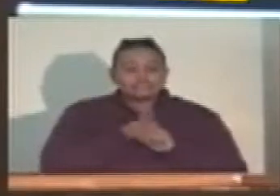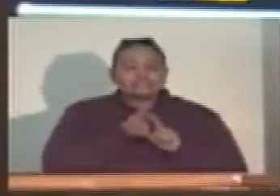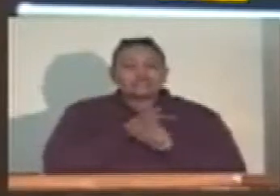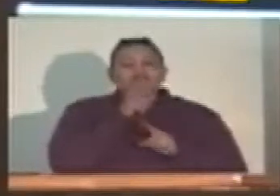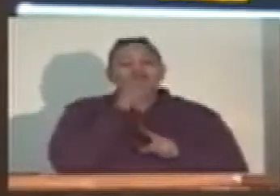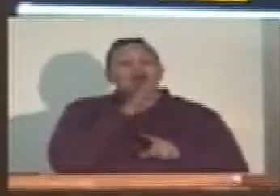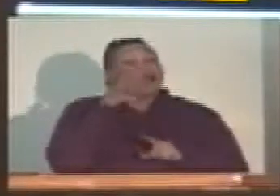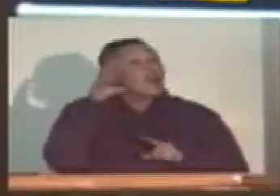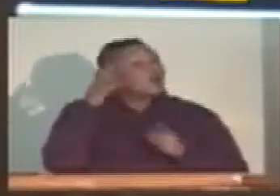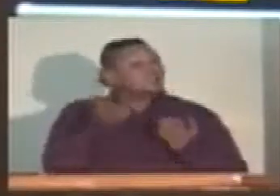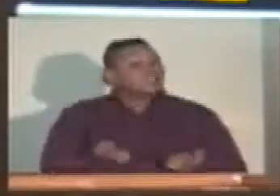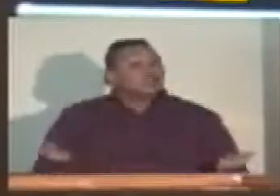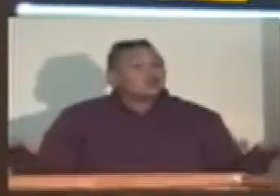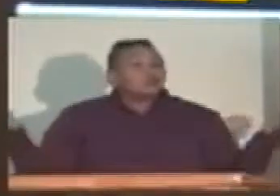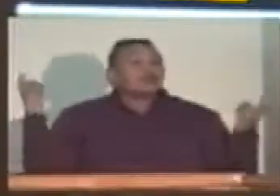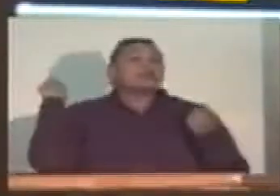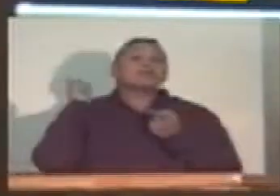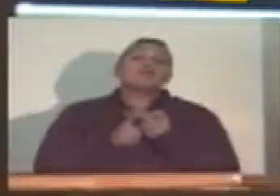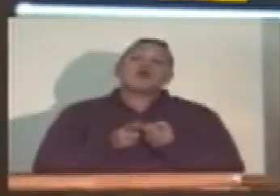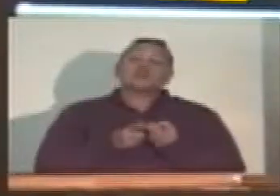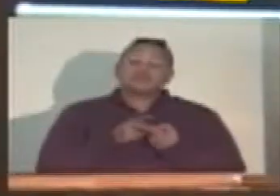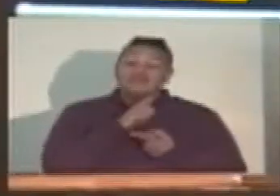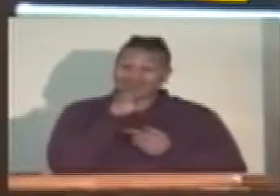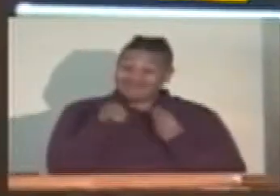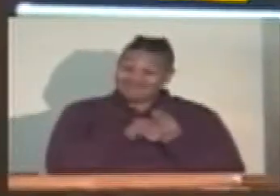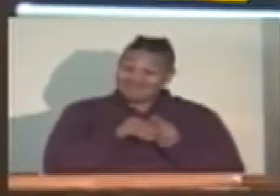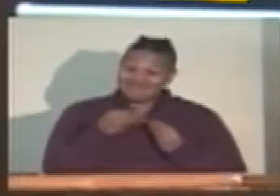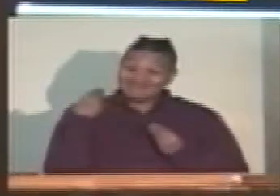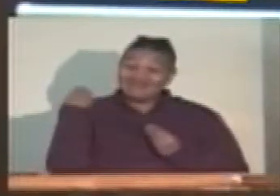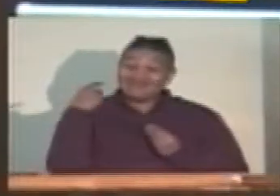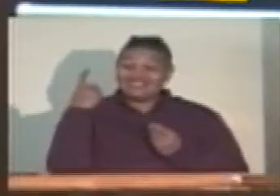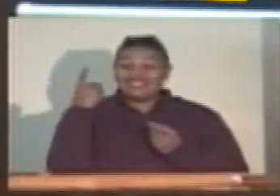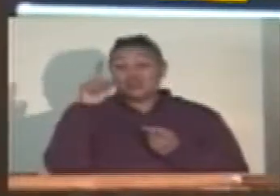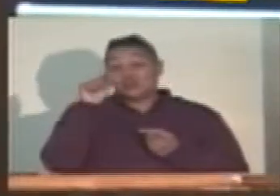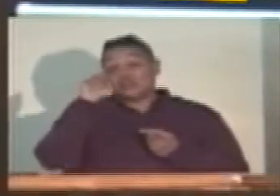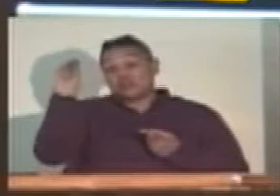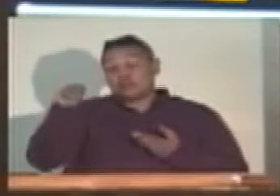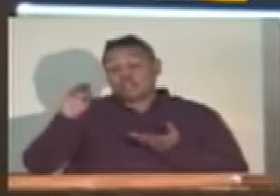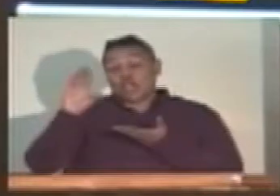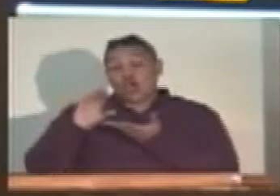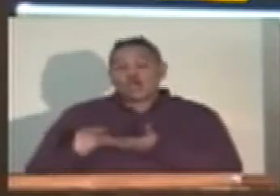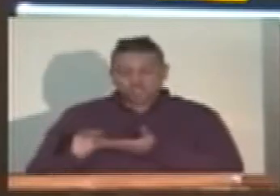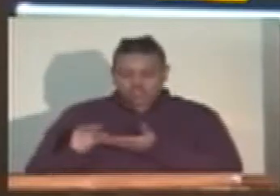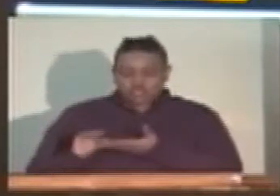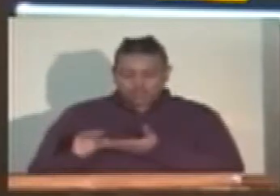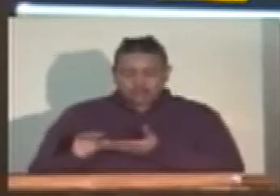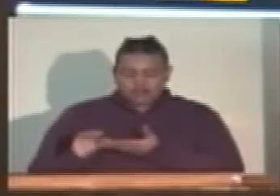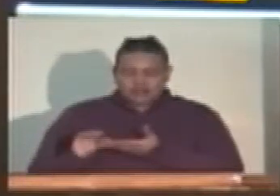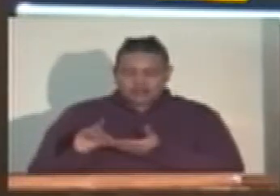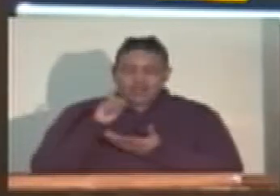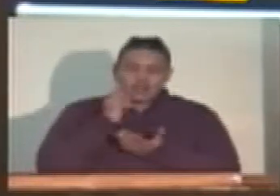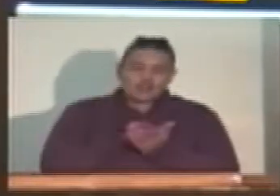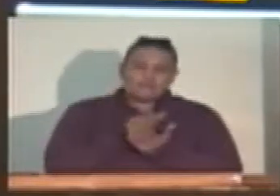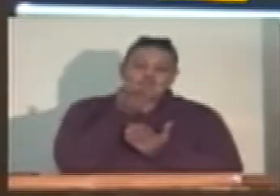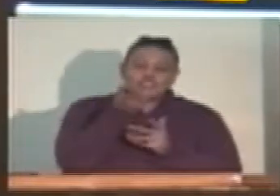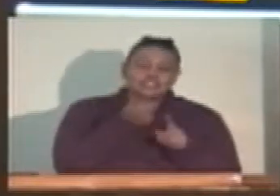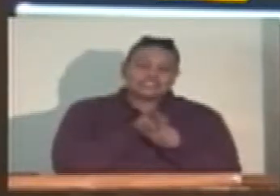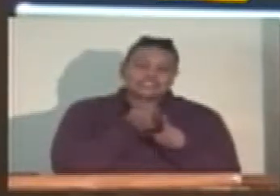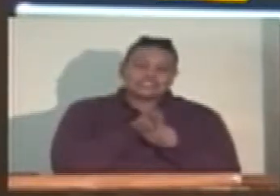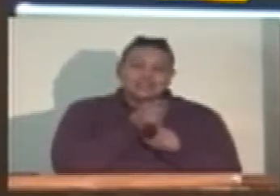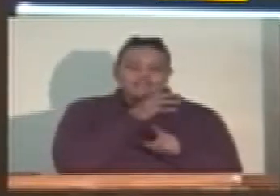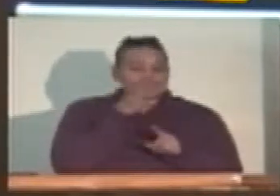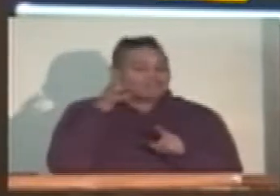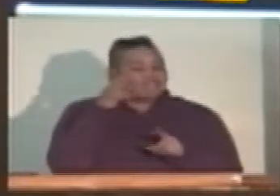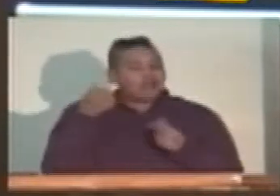of agricultural equipment, as well as to get a 20% concession on the purchase of a